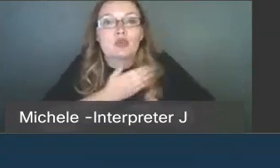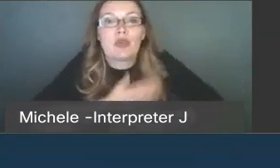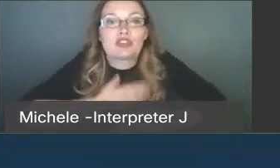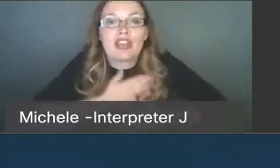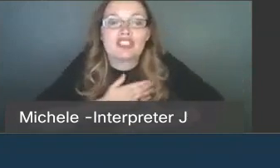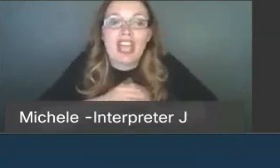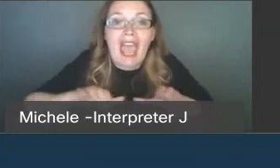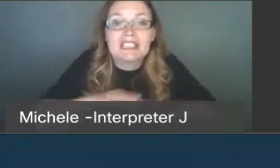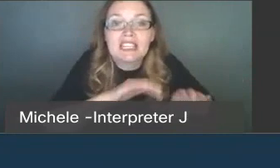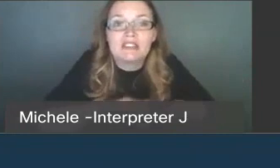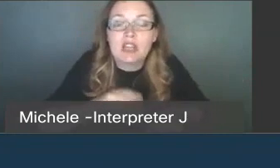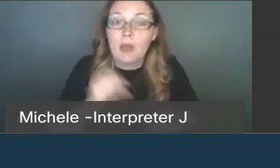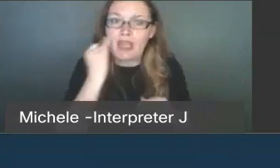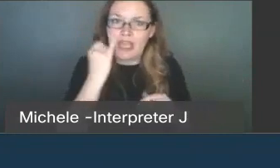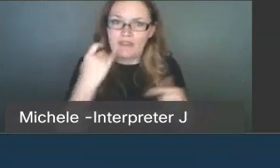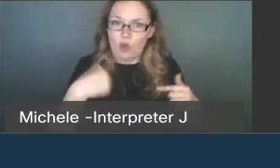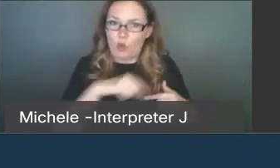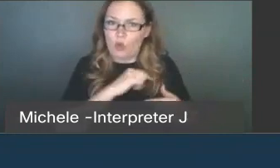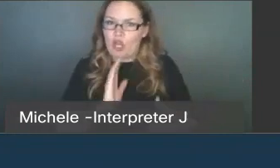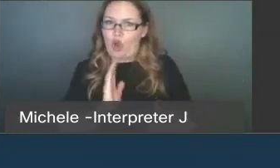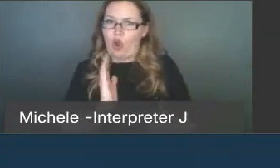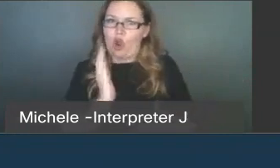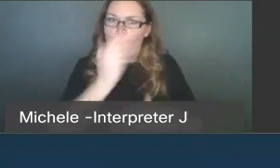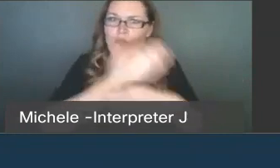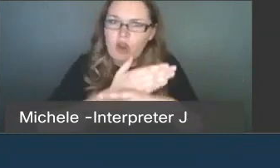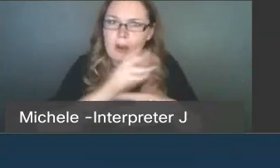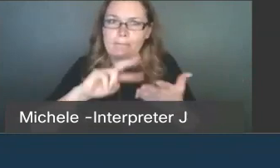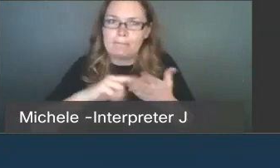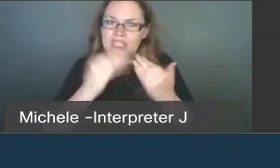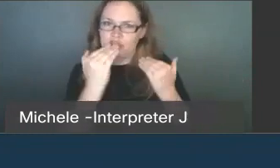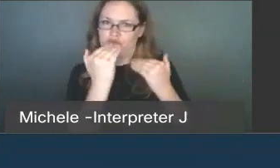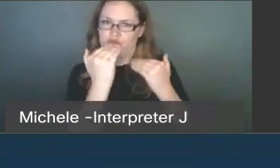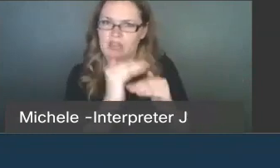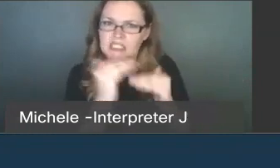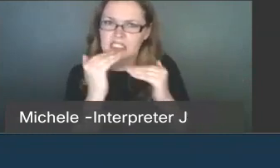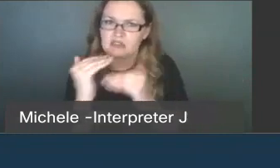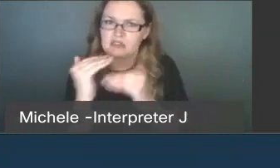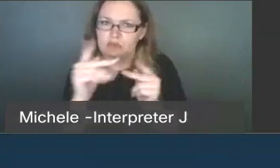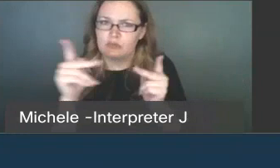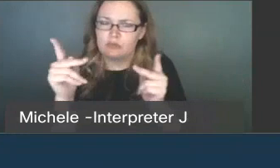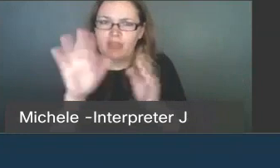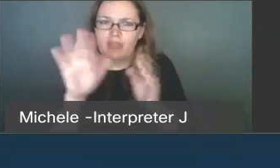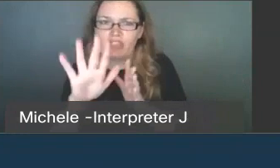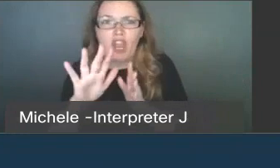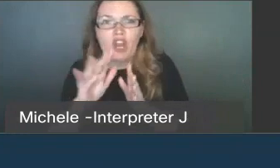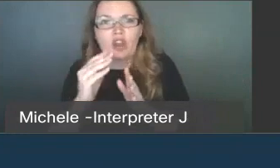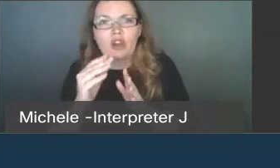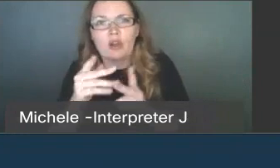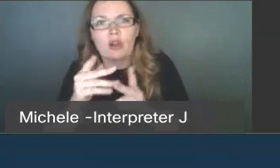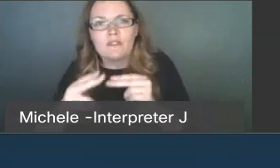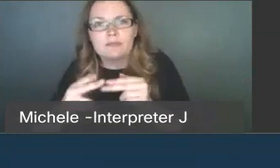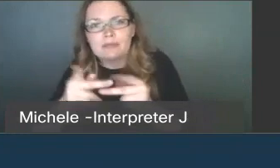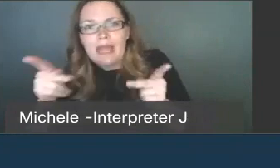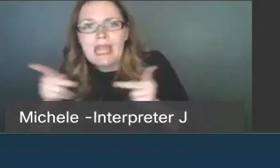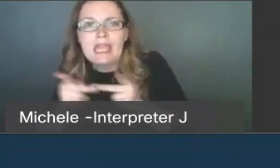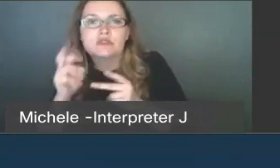we are over intervening, whether that means putting them in a setting that's too restrictive, or even just leaving them or having them in the community,